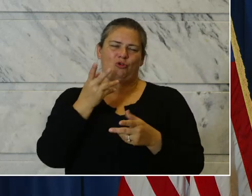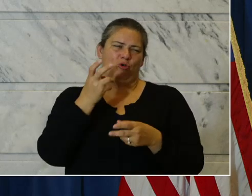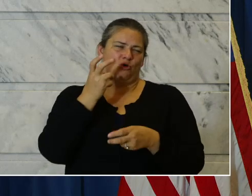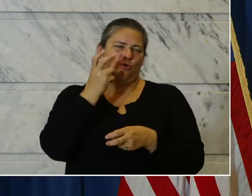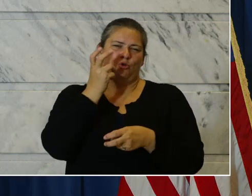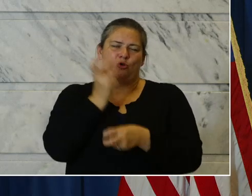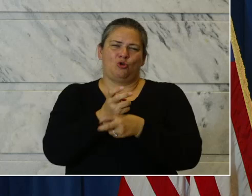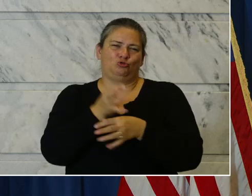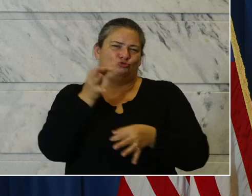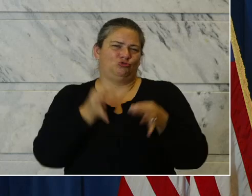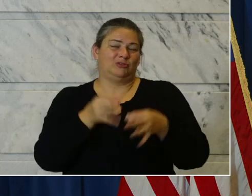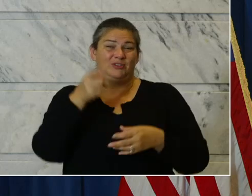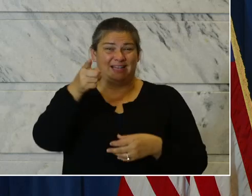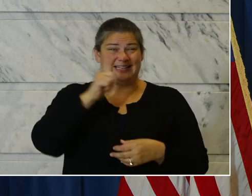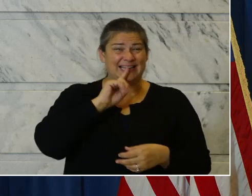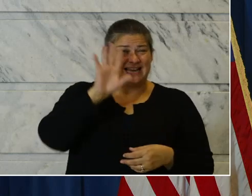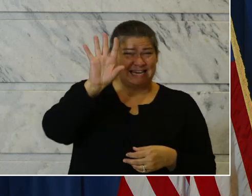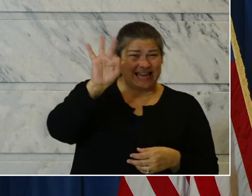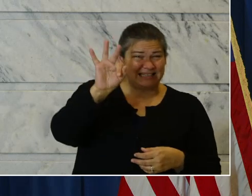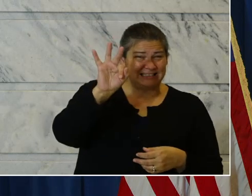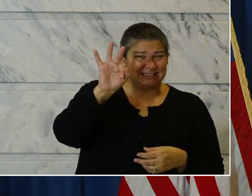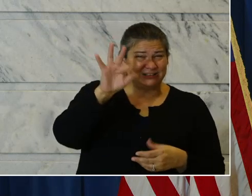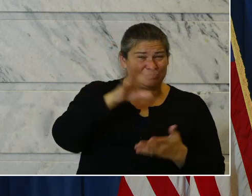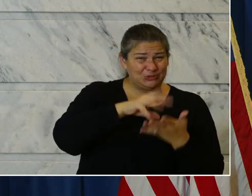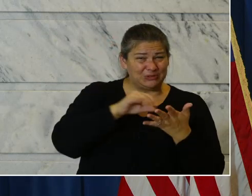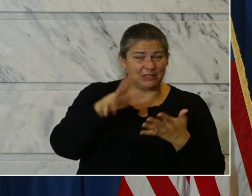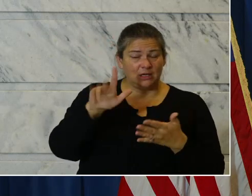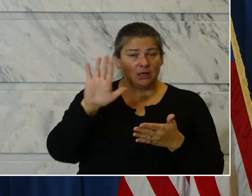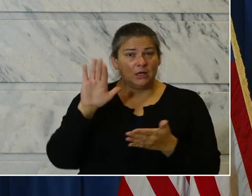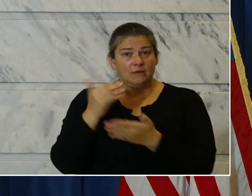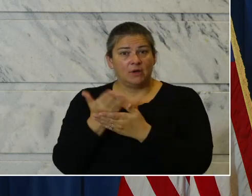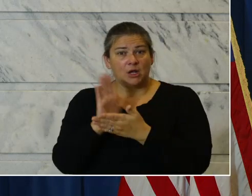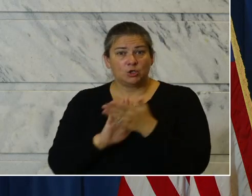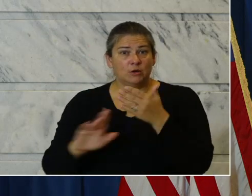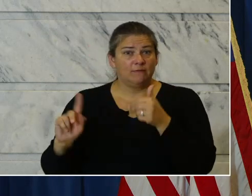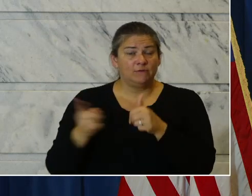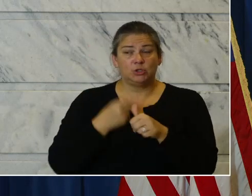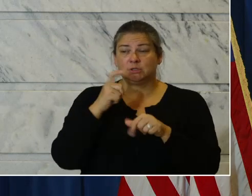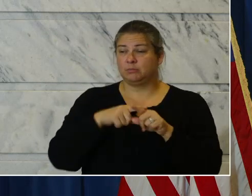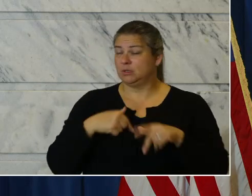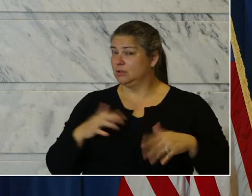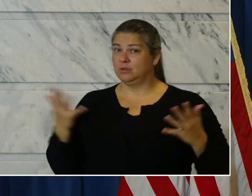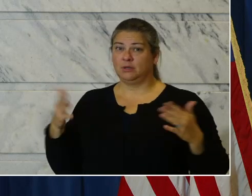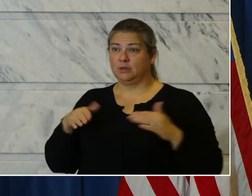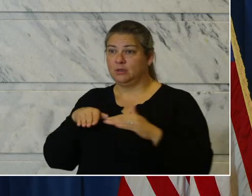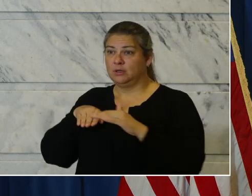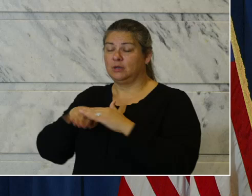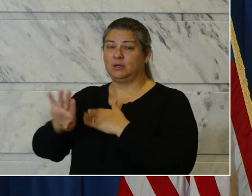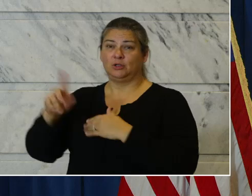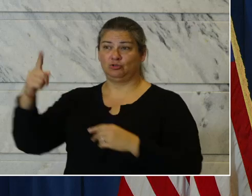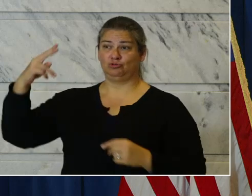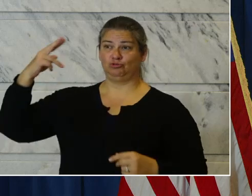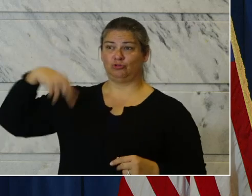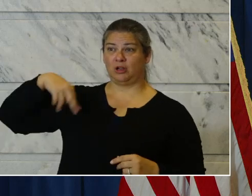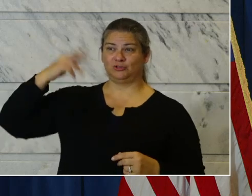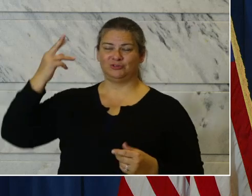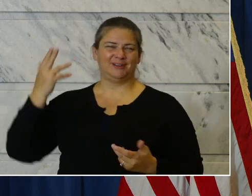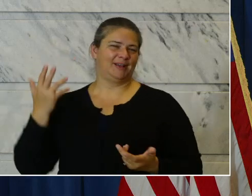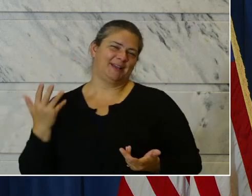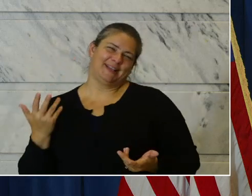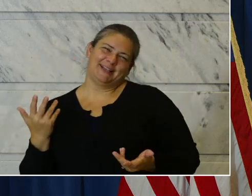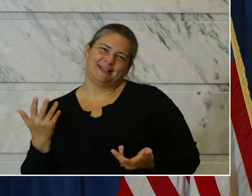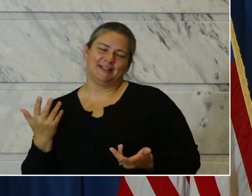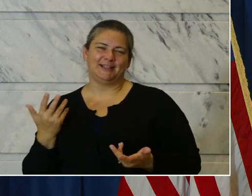somebody who's 19 and at college maybe for the first time in their lives by the same standards as we judge others. But